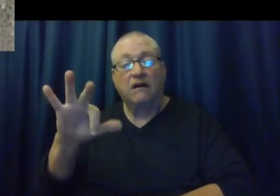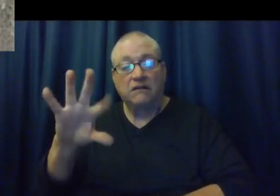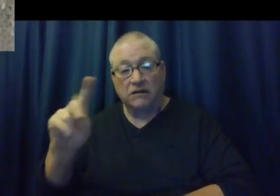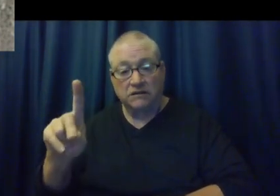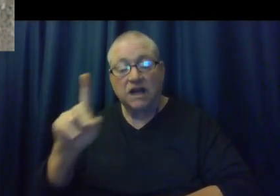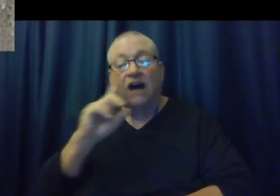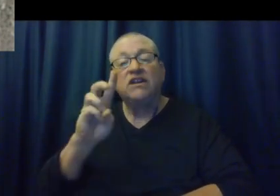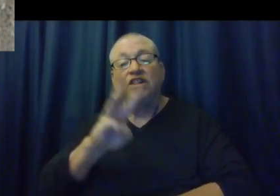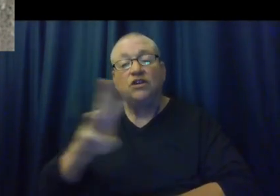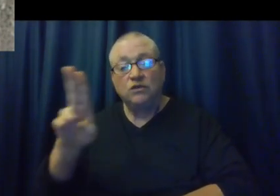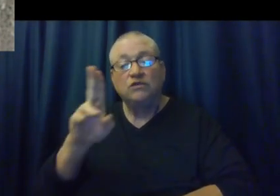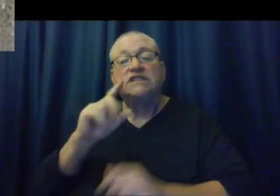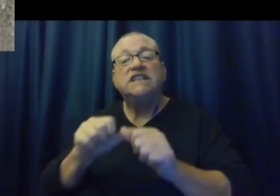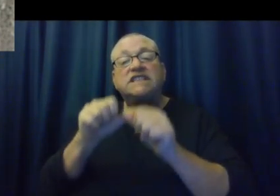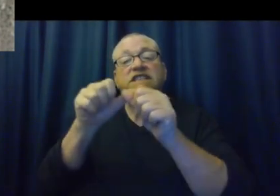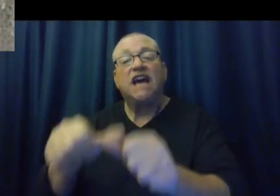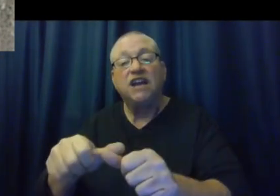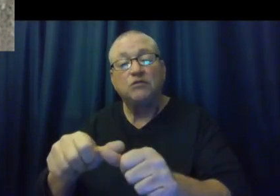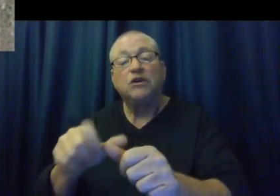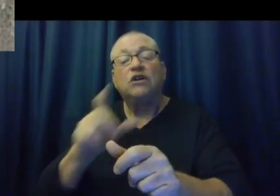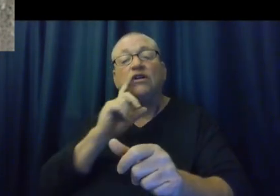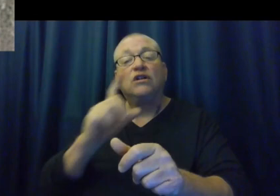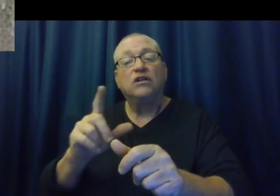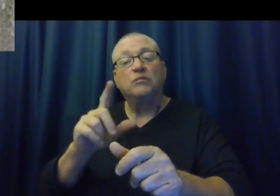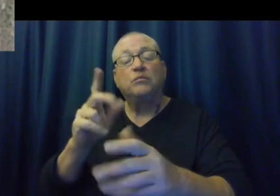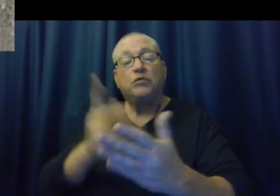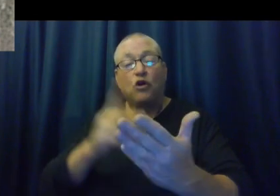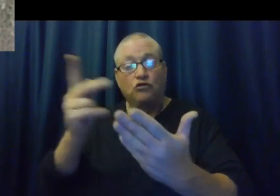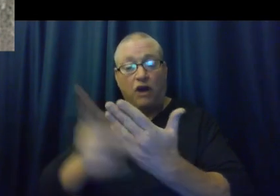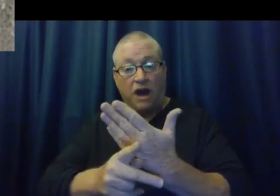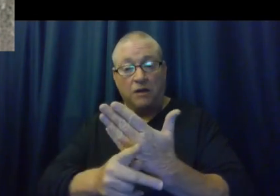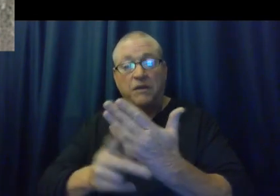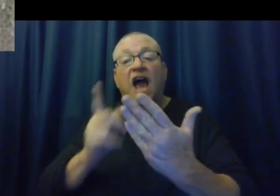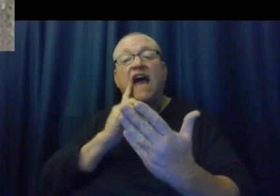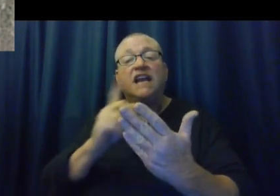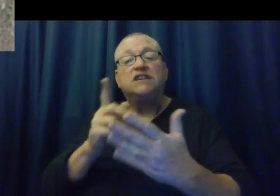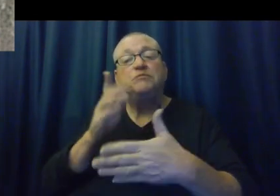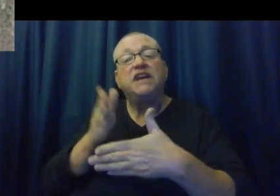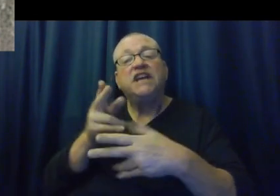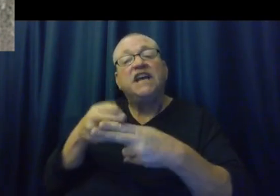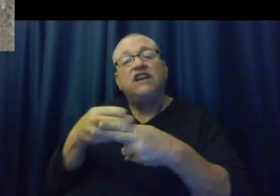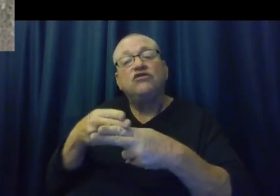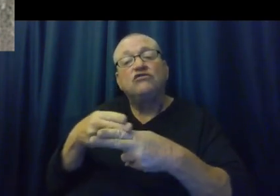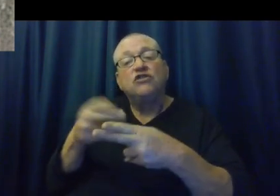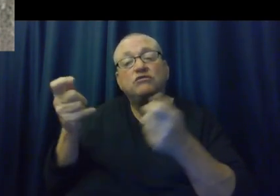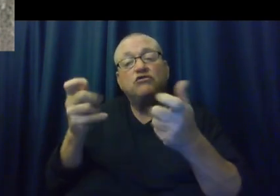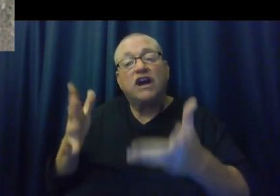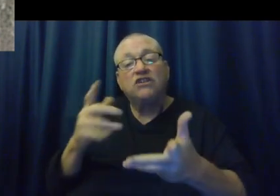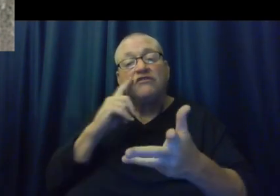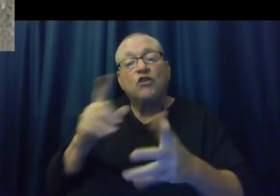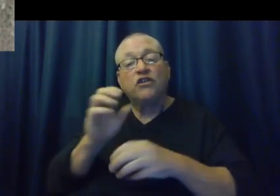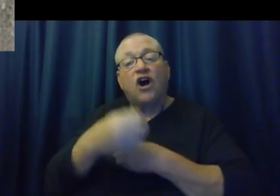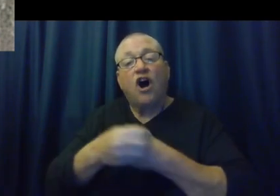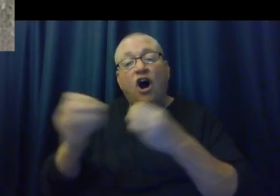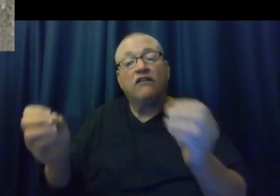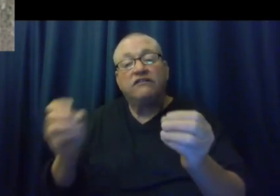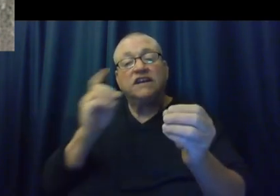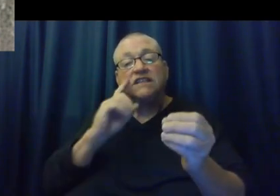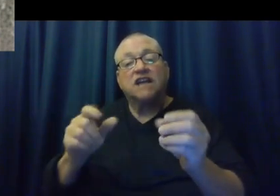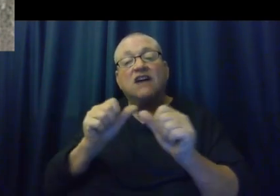WWU Sustainable Communities Program, and more recently has been serving as interim director for the Office of